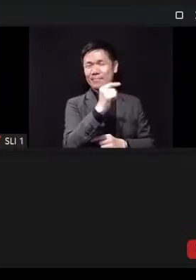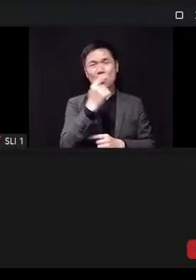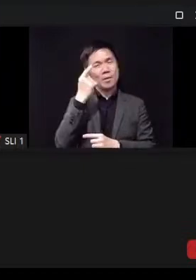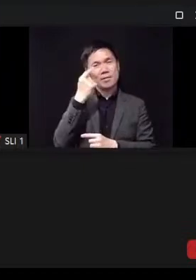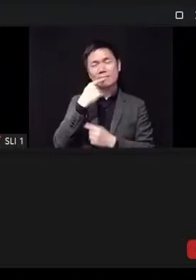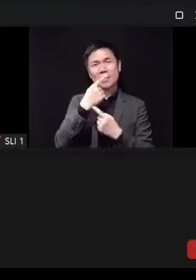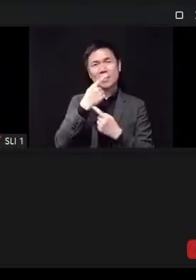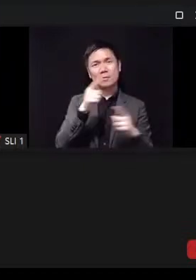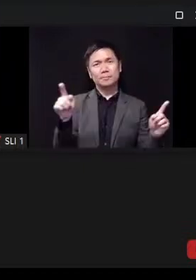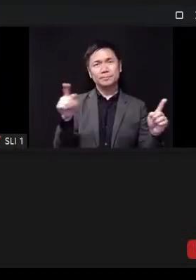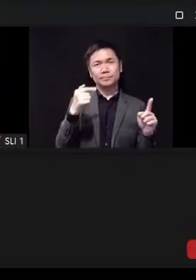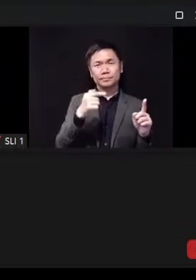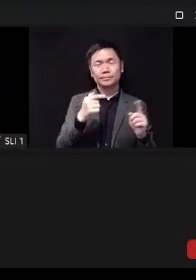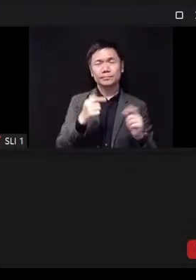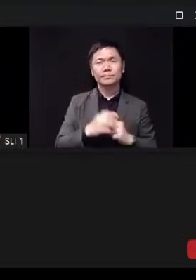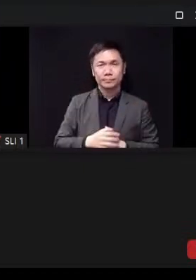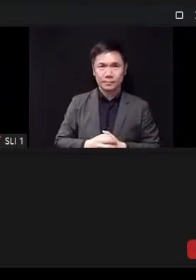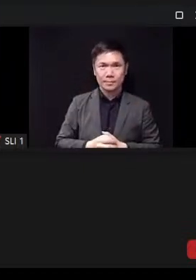that the